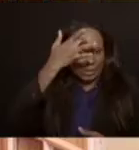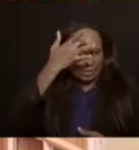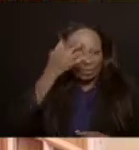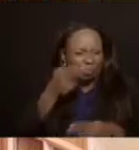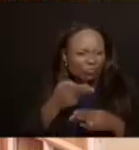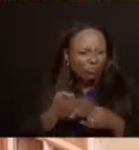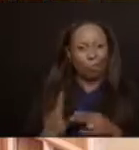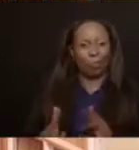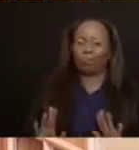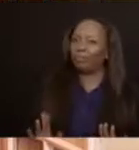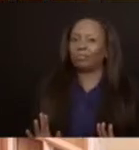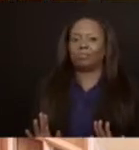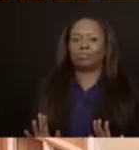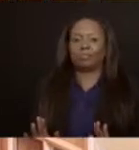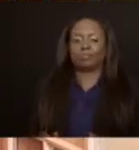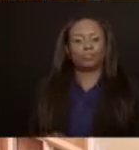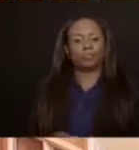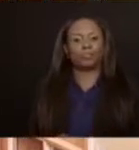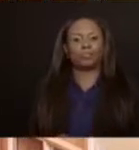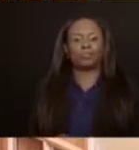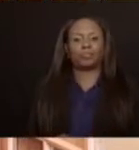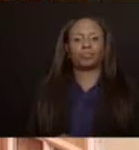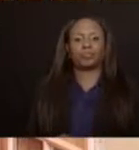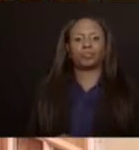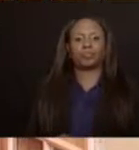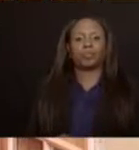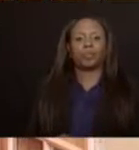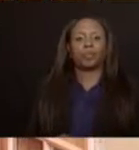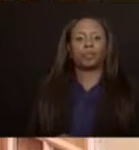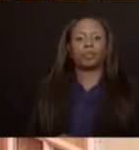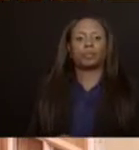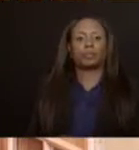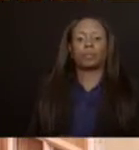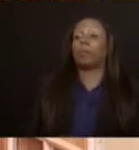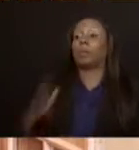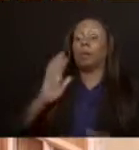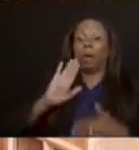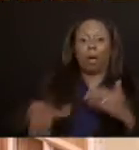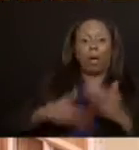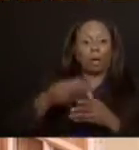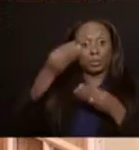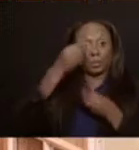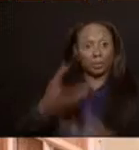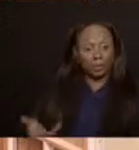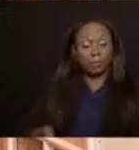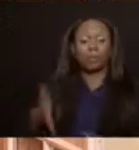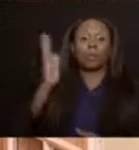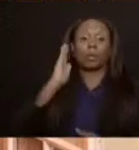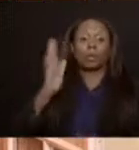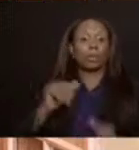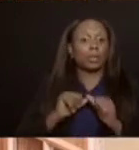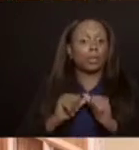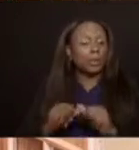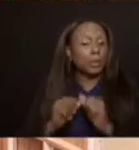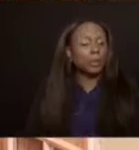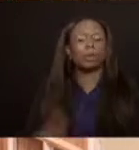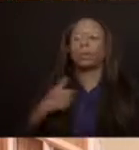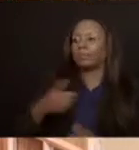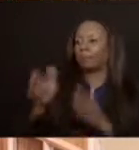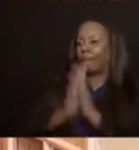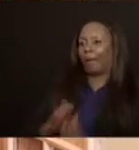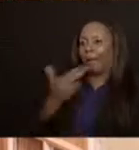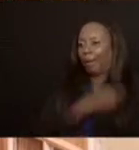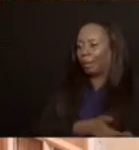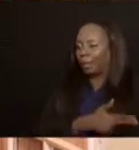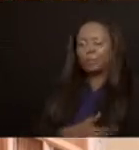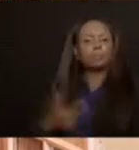worker than if they were unvaccinated. Without prejudice to all of this, we will continue, and I've asked the hospital, I've